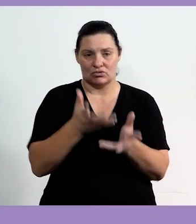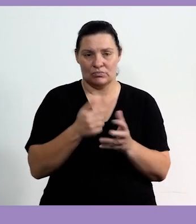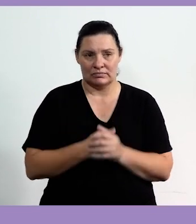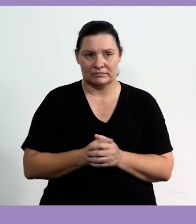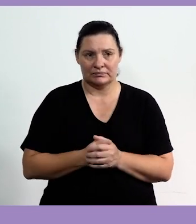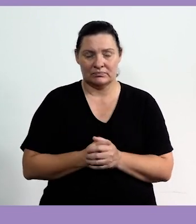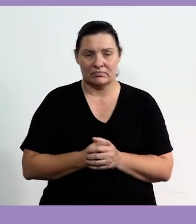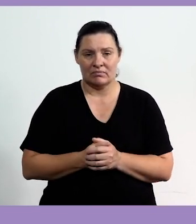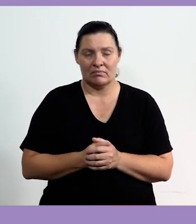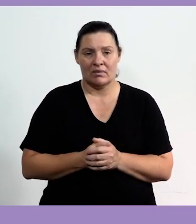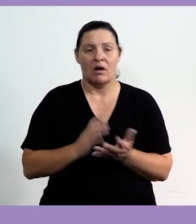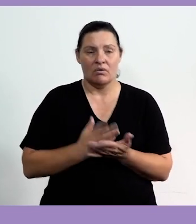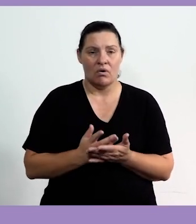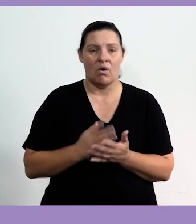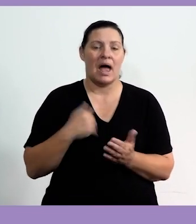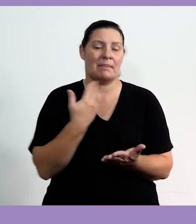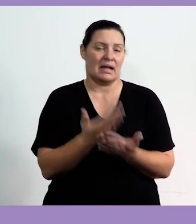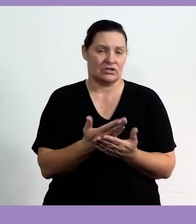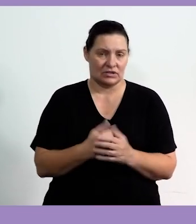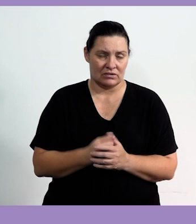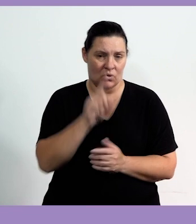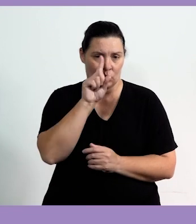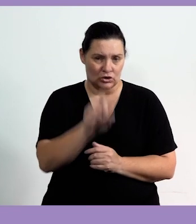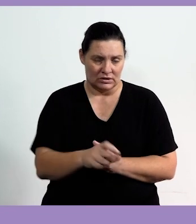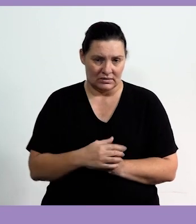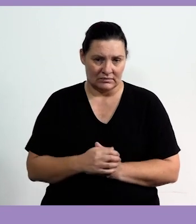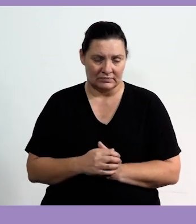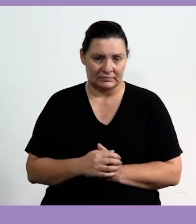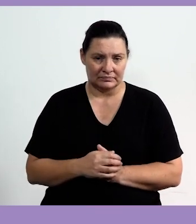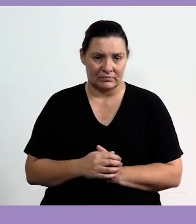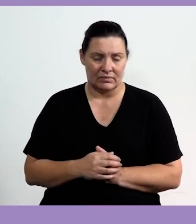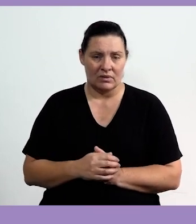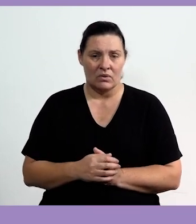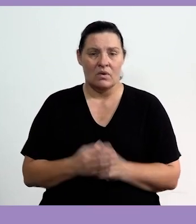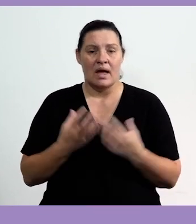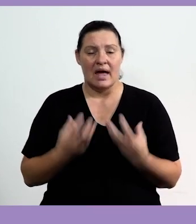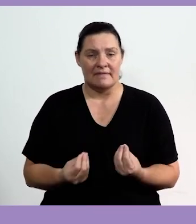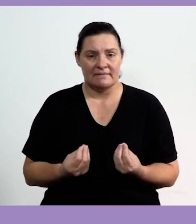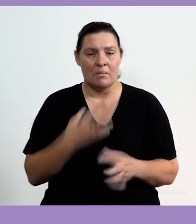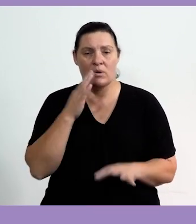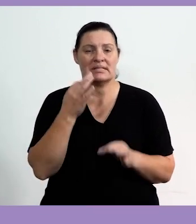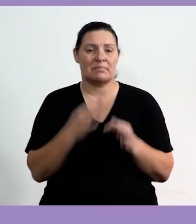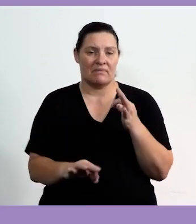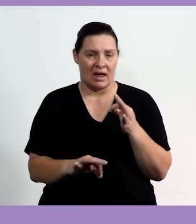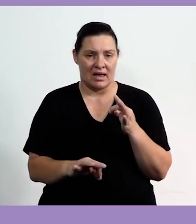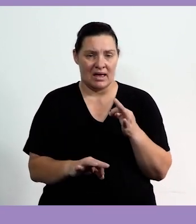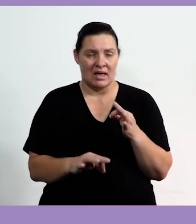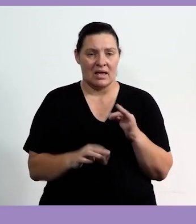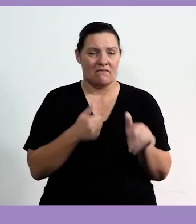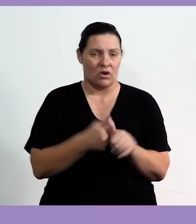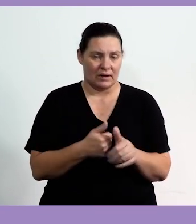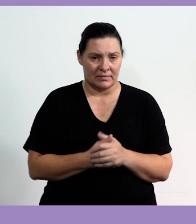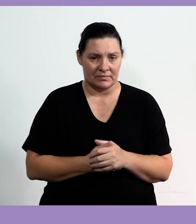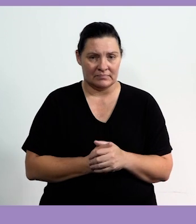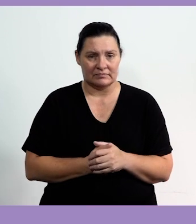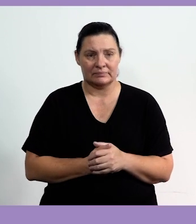that will be our answer. Let's move on to our application questions. So we are going to simplify